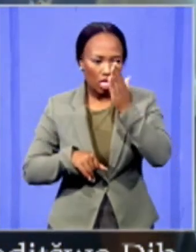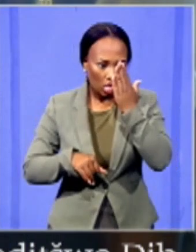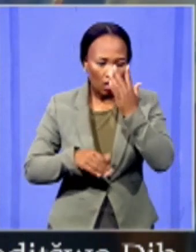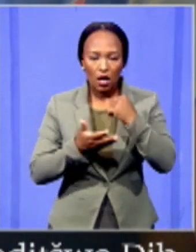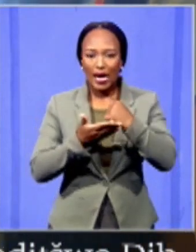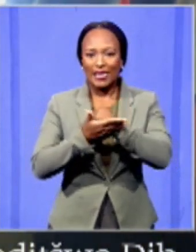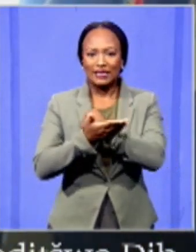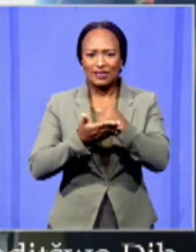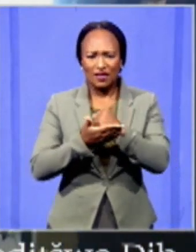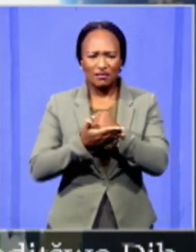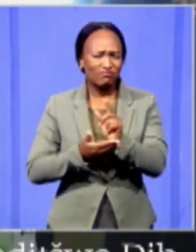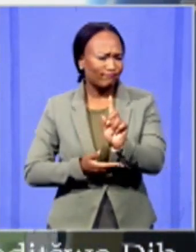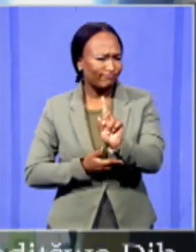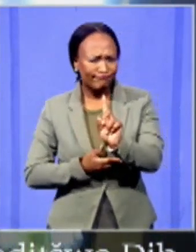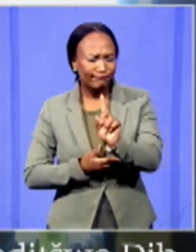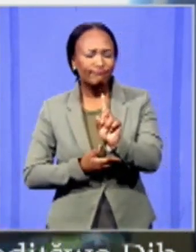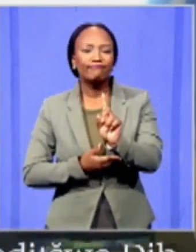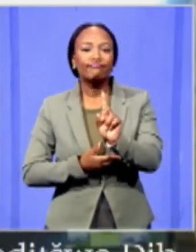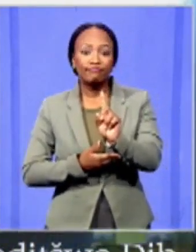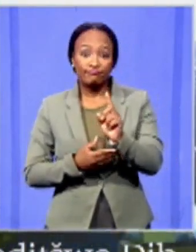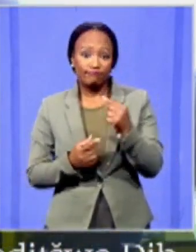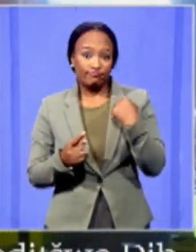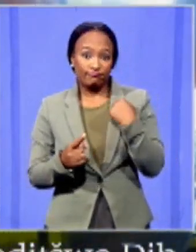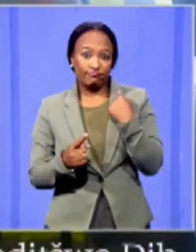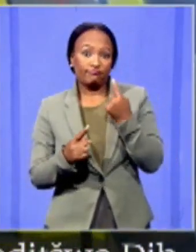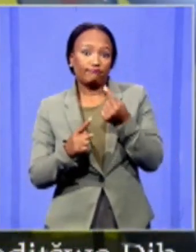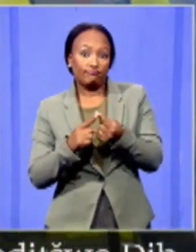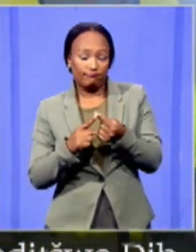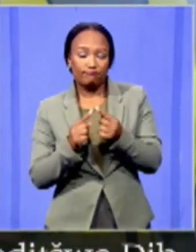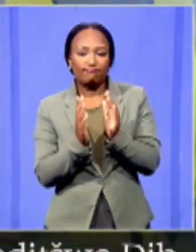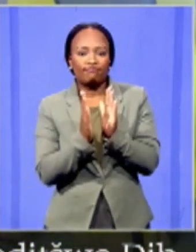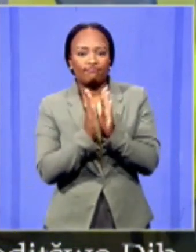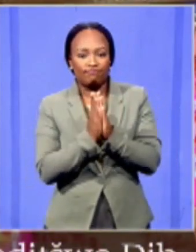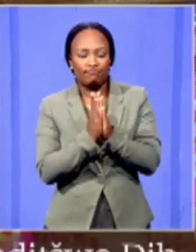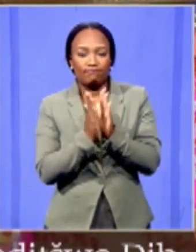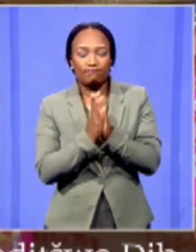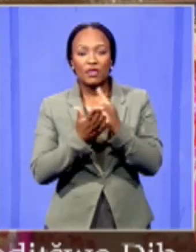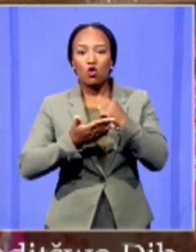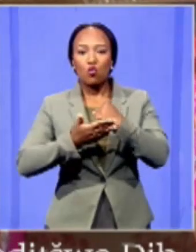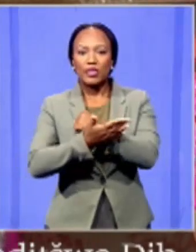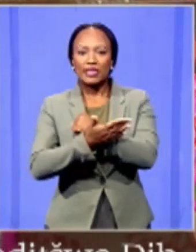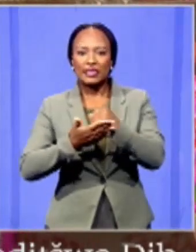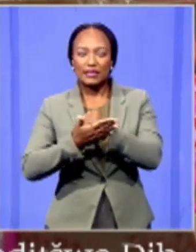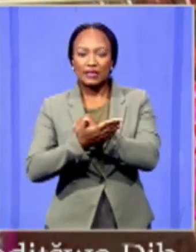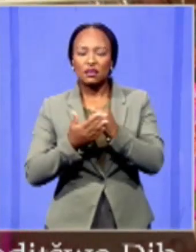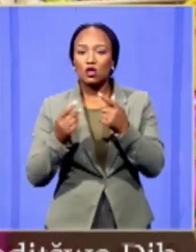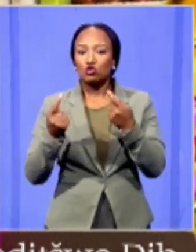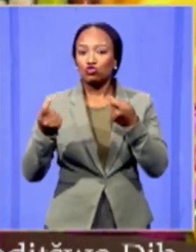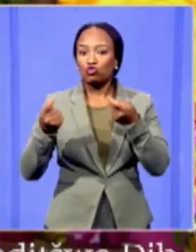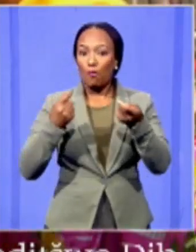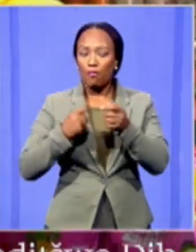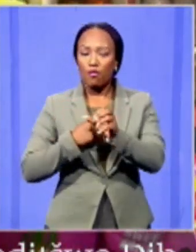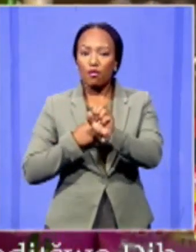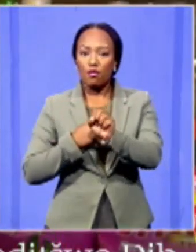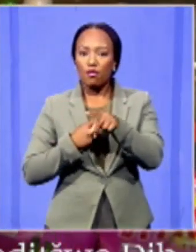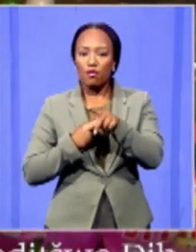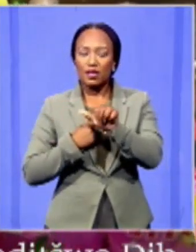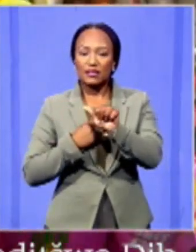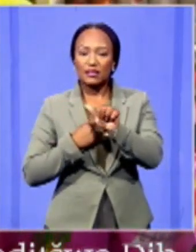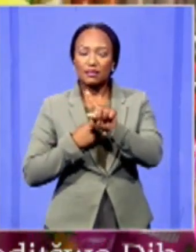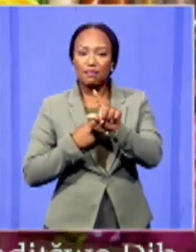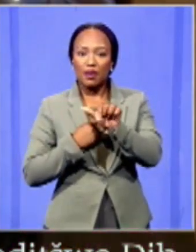dikgwebo tša bona. Go fihla ga bjale go dumeletšwe dikgopelo tša go engwadiša tša mabenkele a dispaza tša go feta